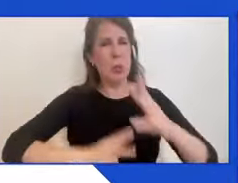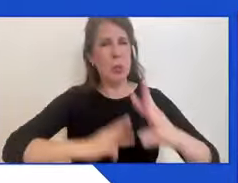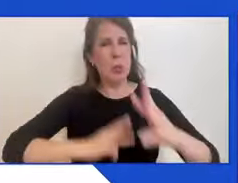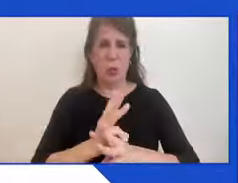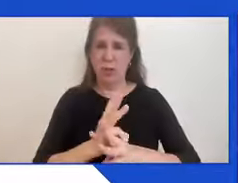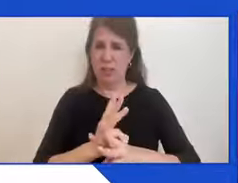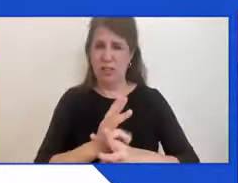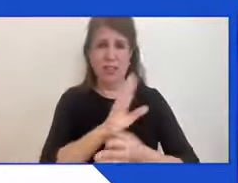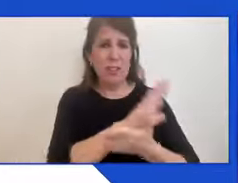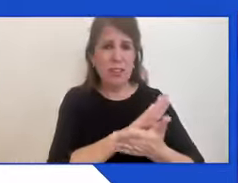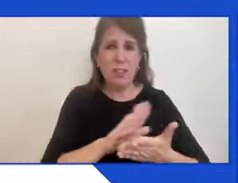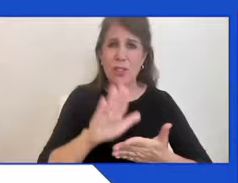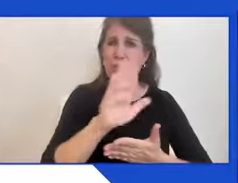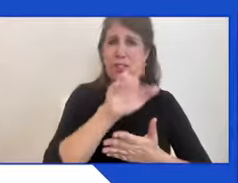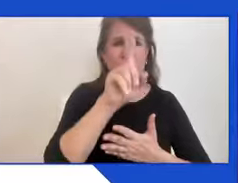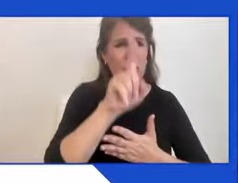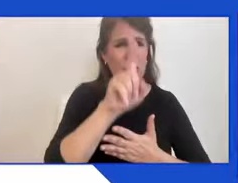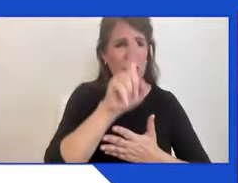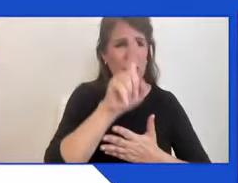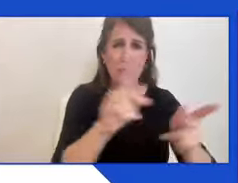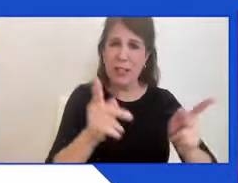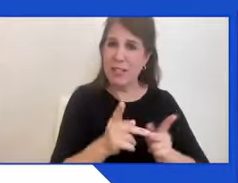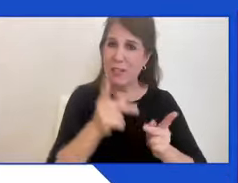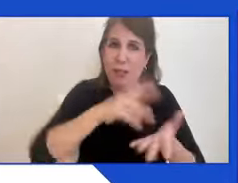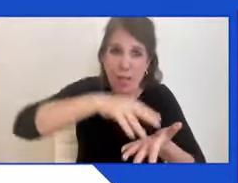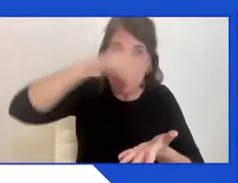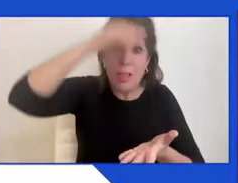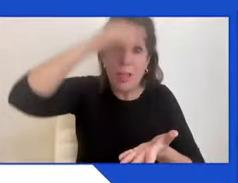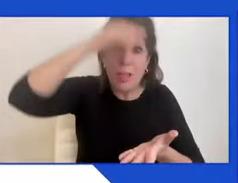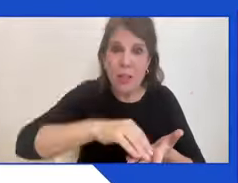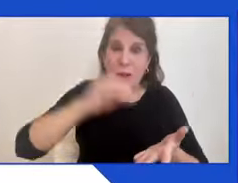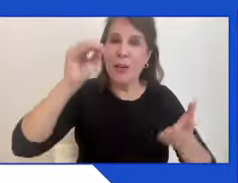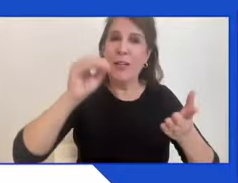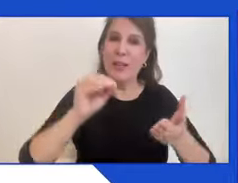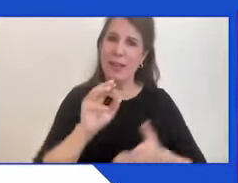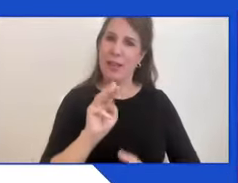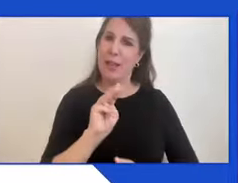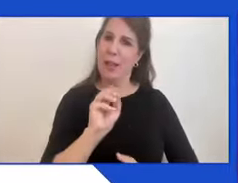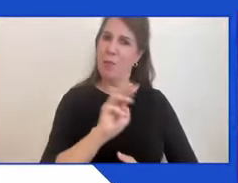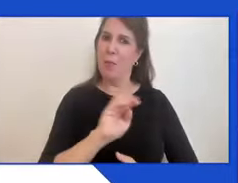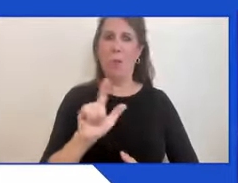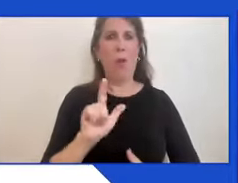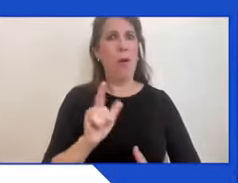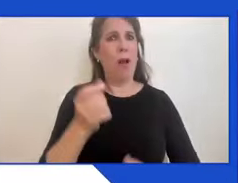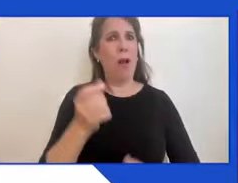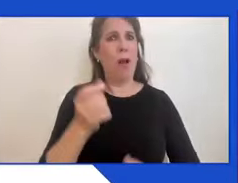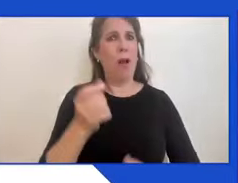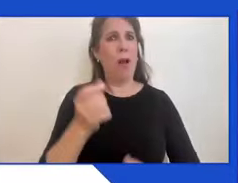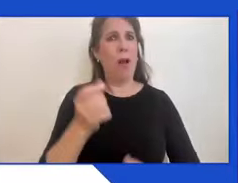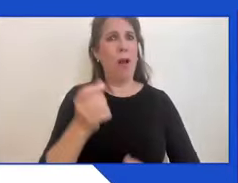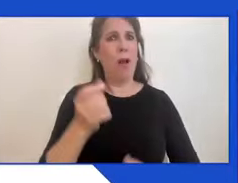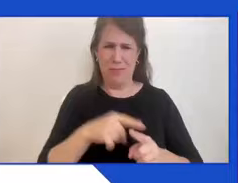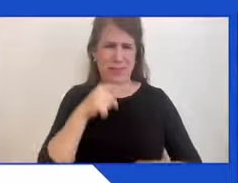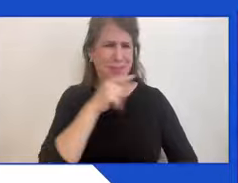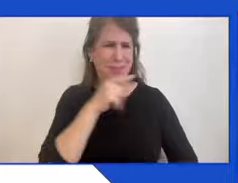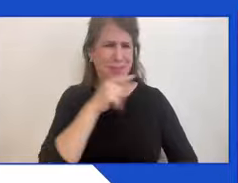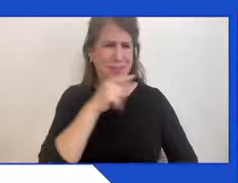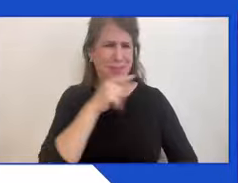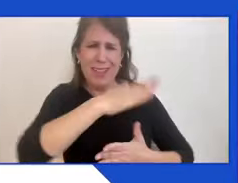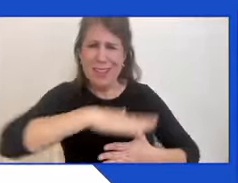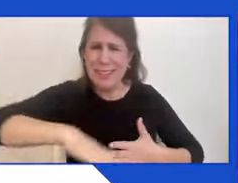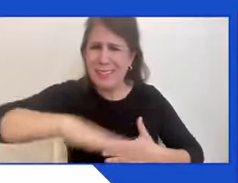be havens of enlightenment and moral clarity and not places where Jewish students, Jewish faculty, or any